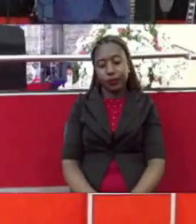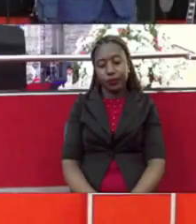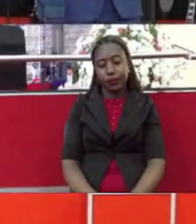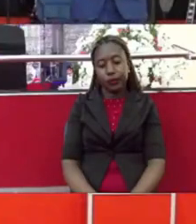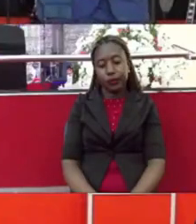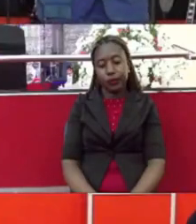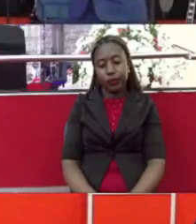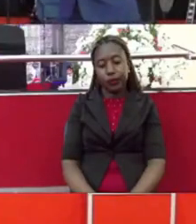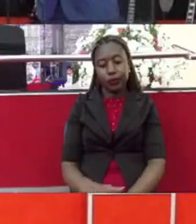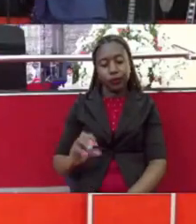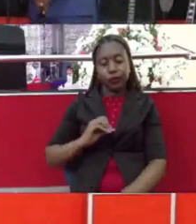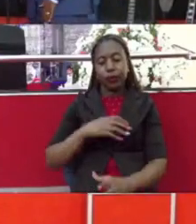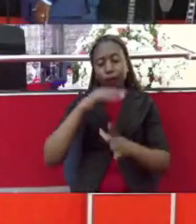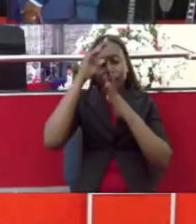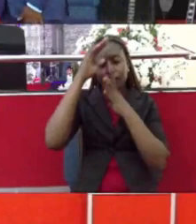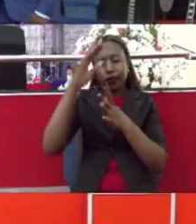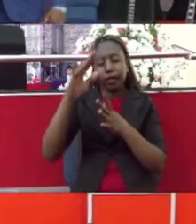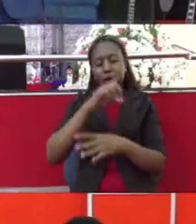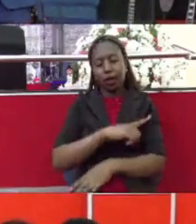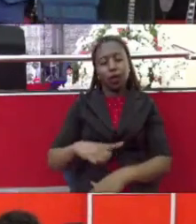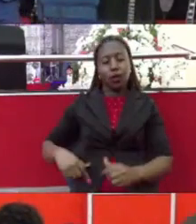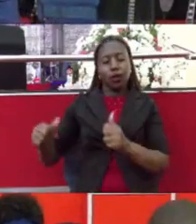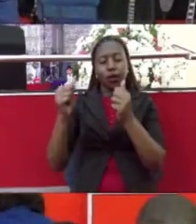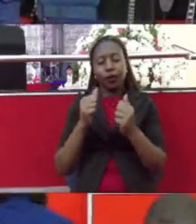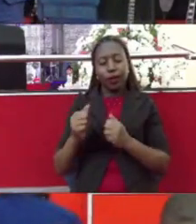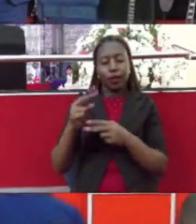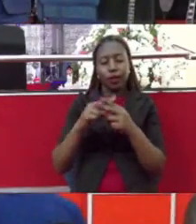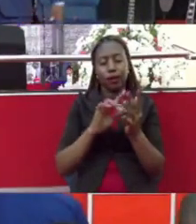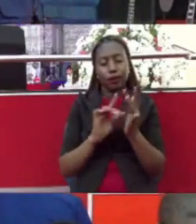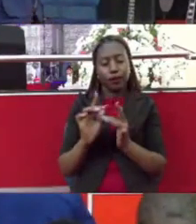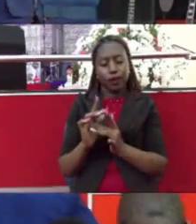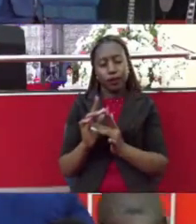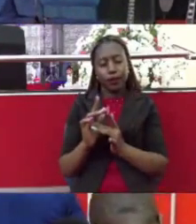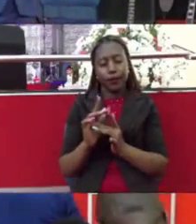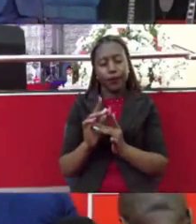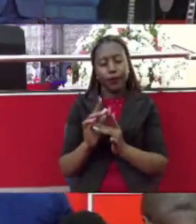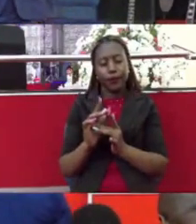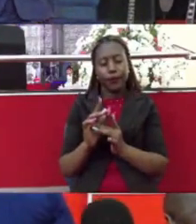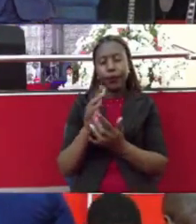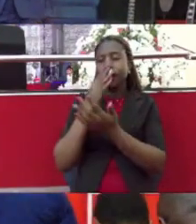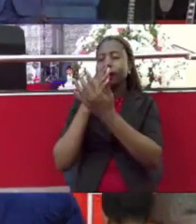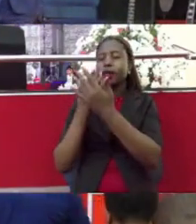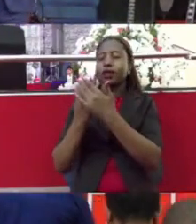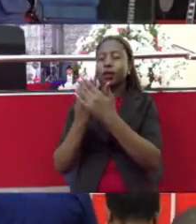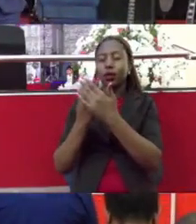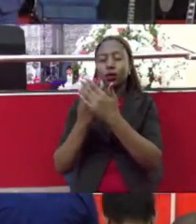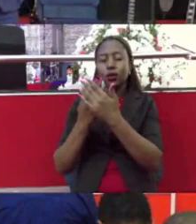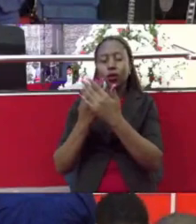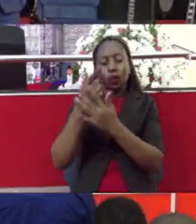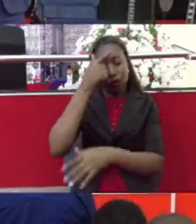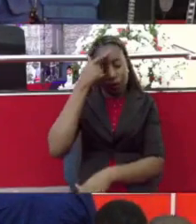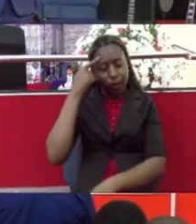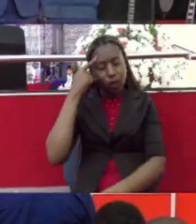Our Father and our God, in the mighty name of Jesus. Baba wetu Mungu wetu katika jina kula Yesu. Thank you, Jehovah God, because Lord, you released to us